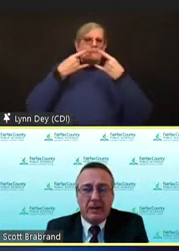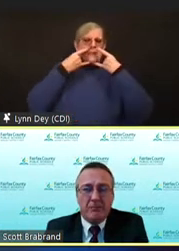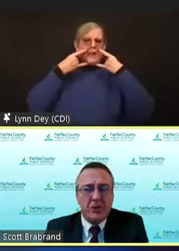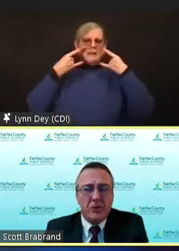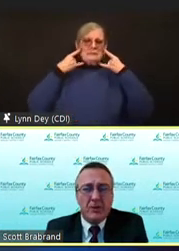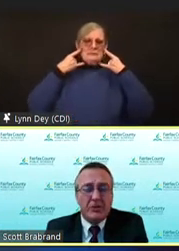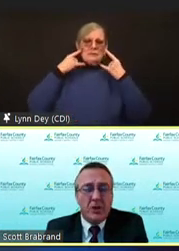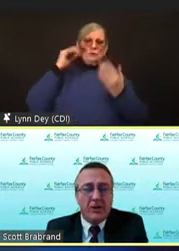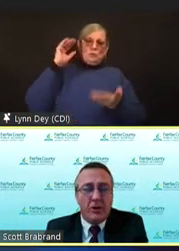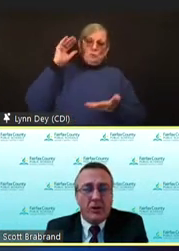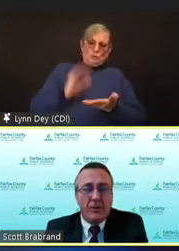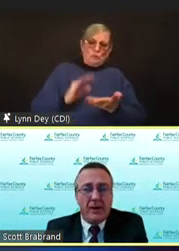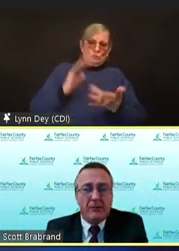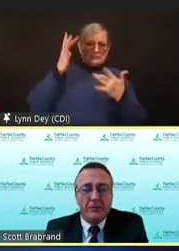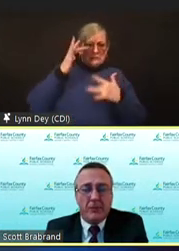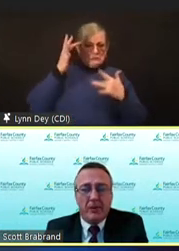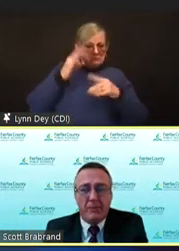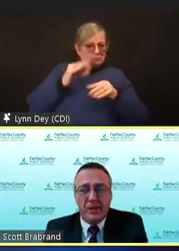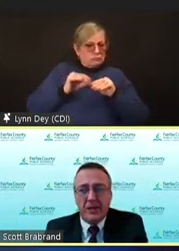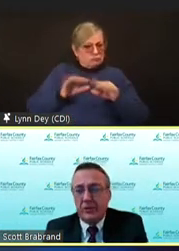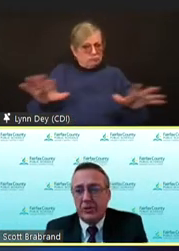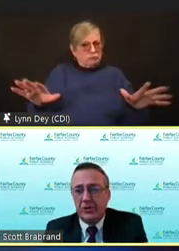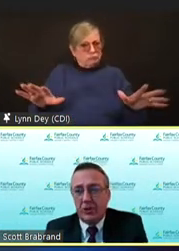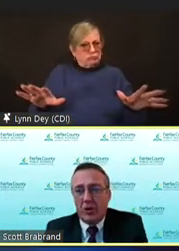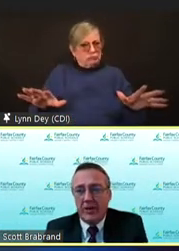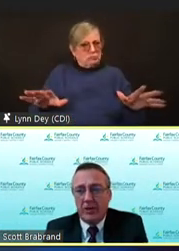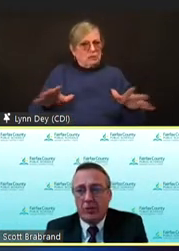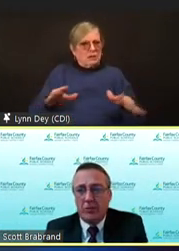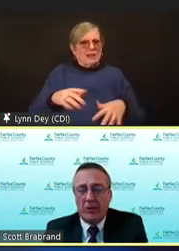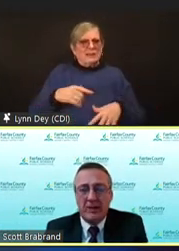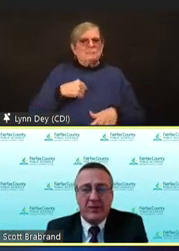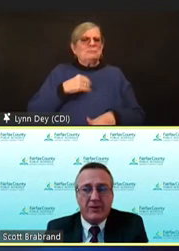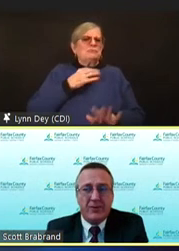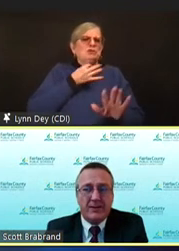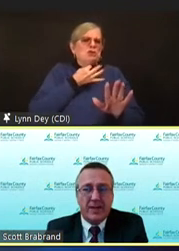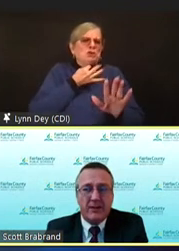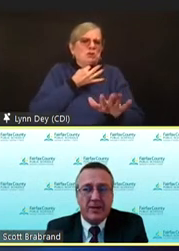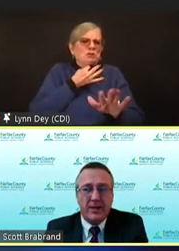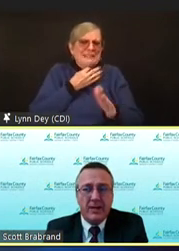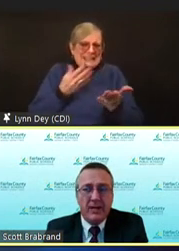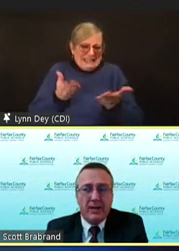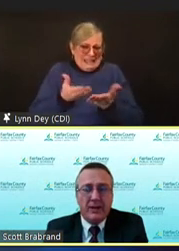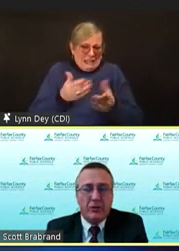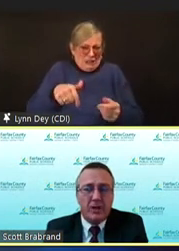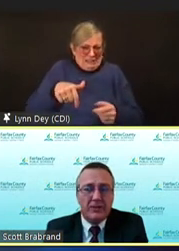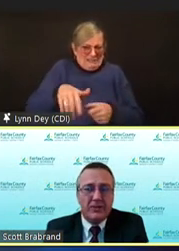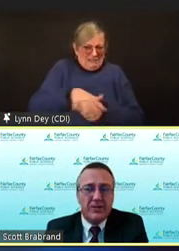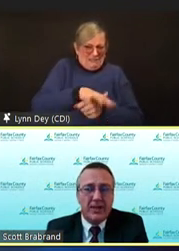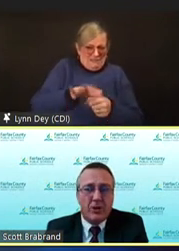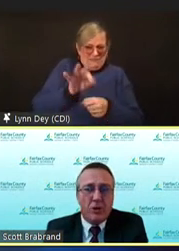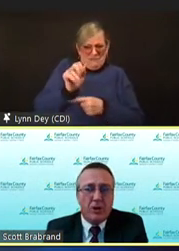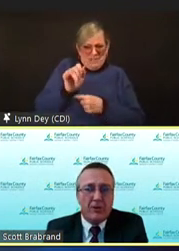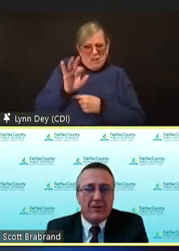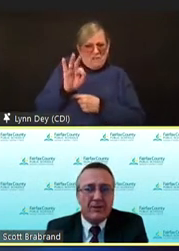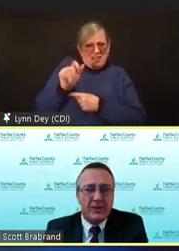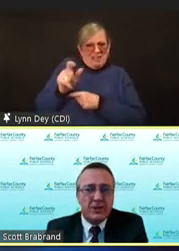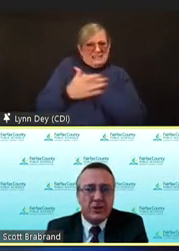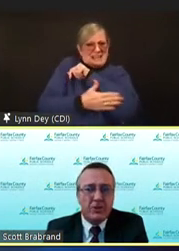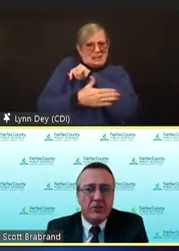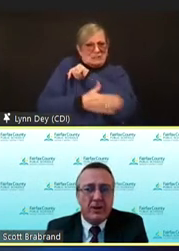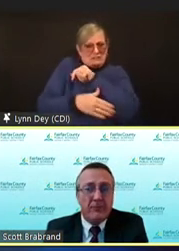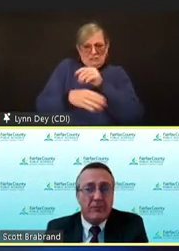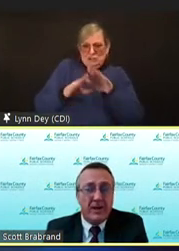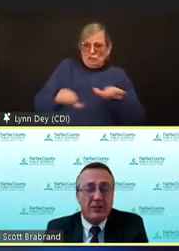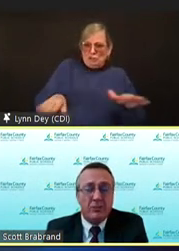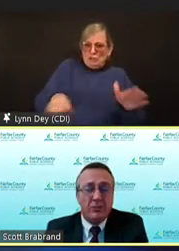Do you want to talk at all about where the pediatricians are here locally in Fairfax County and across the state are around this